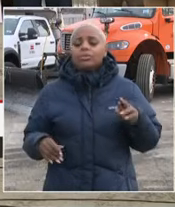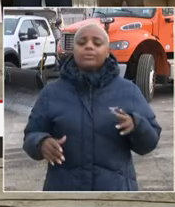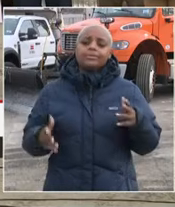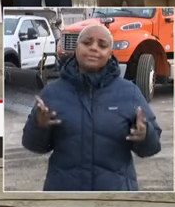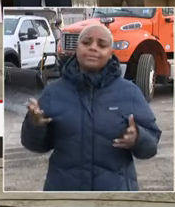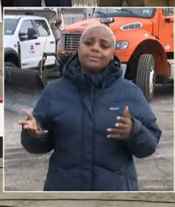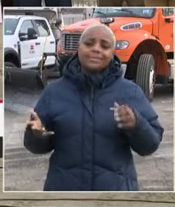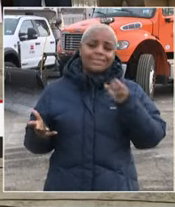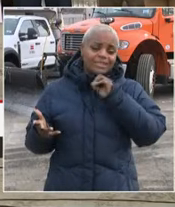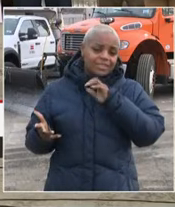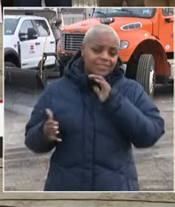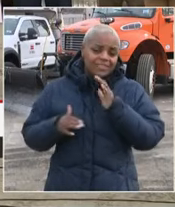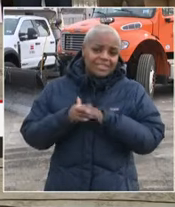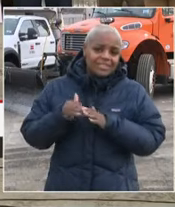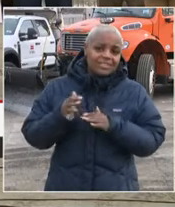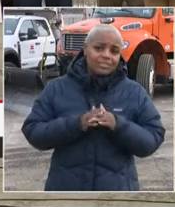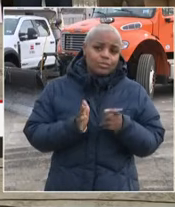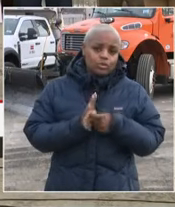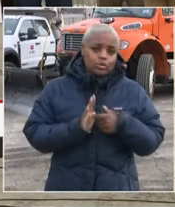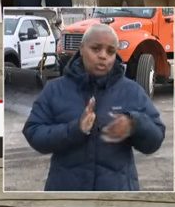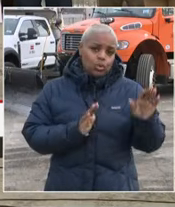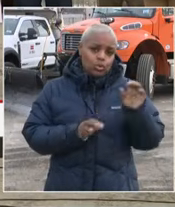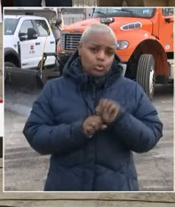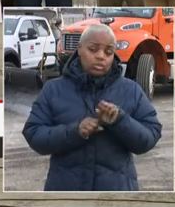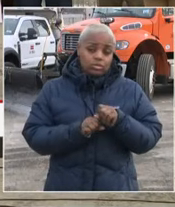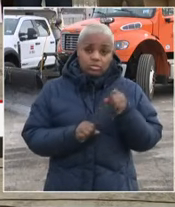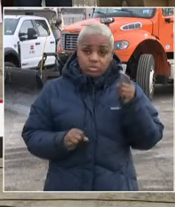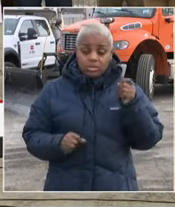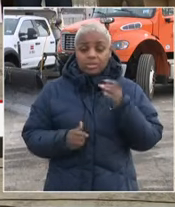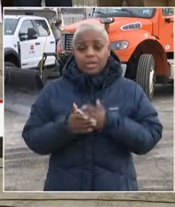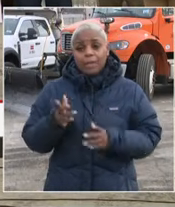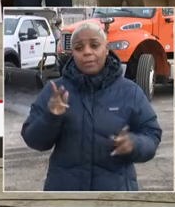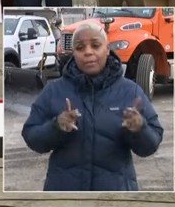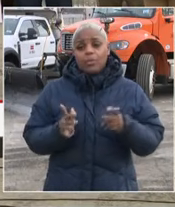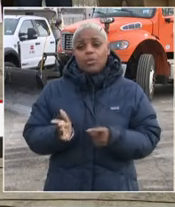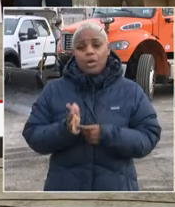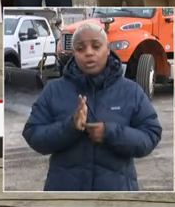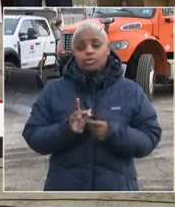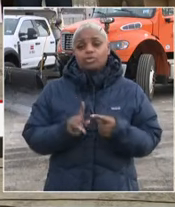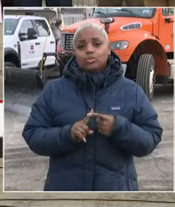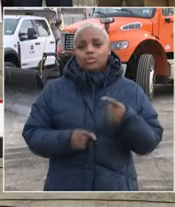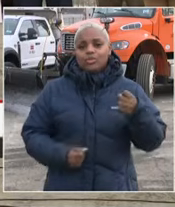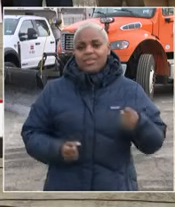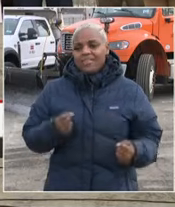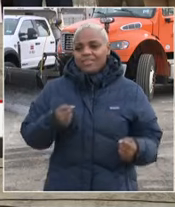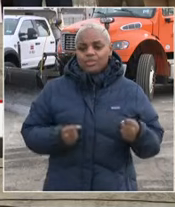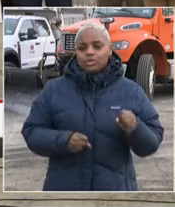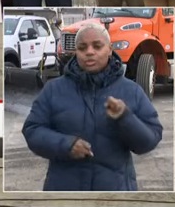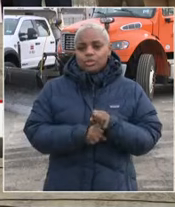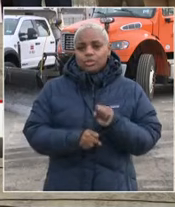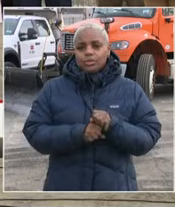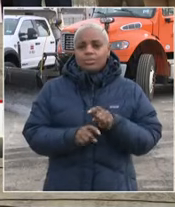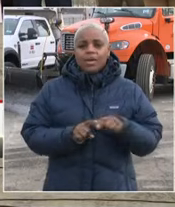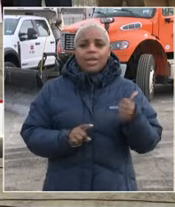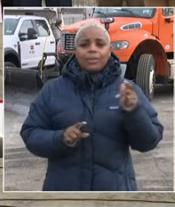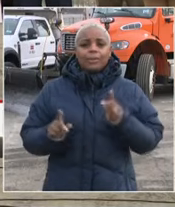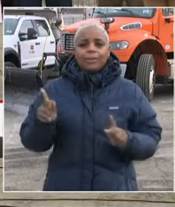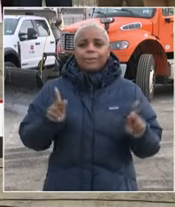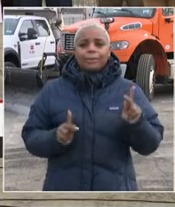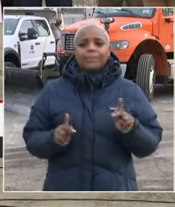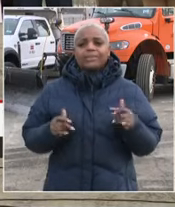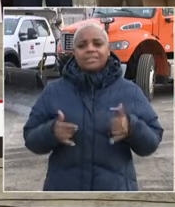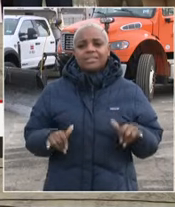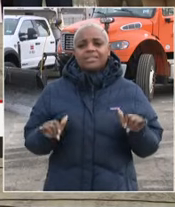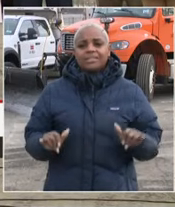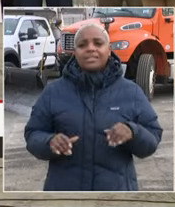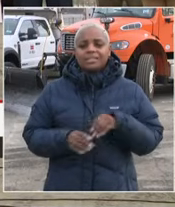senior facilities. So there are people who need to be moving and others that could spend a Sunday at